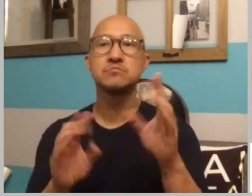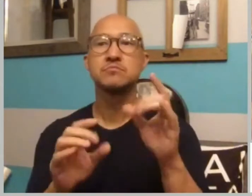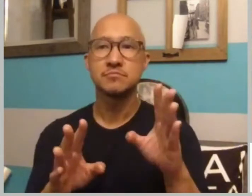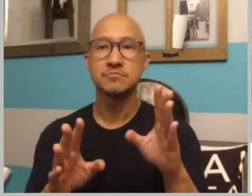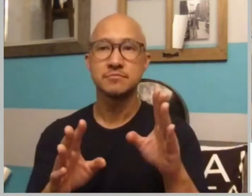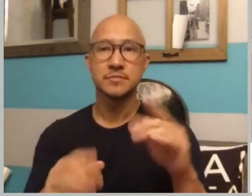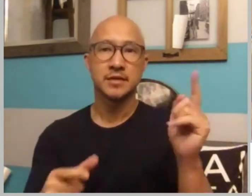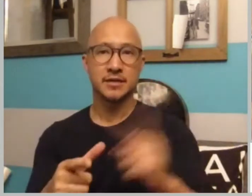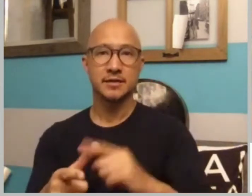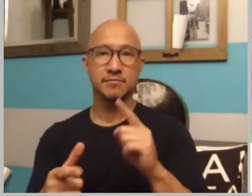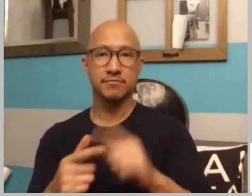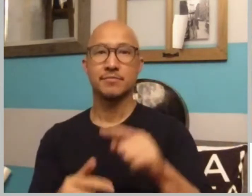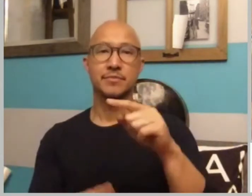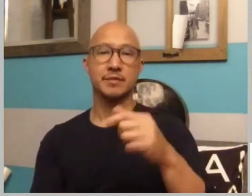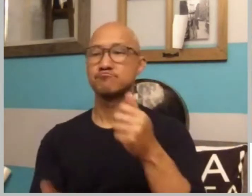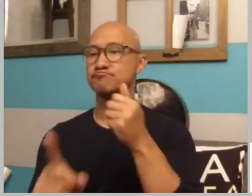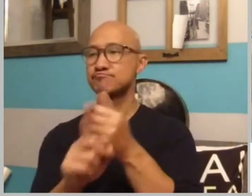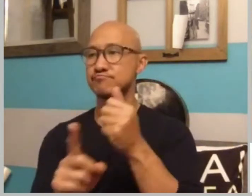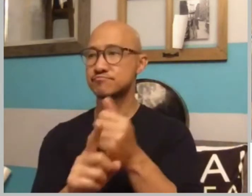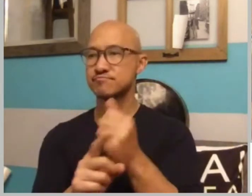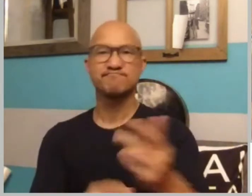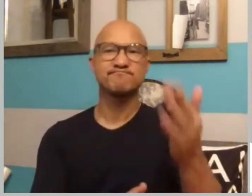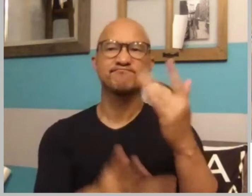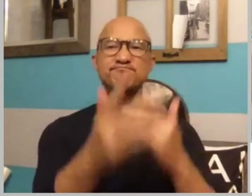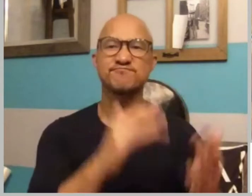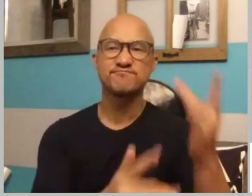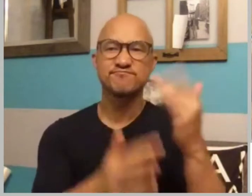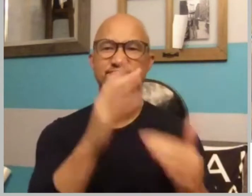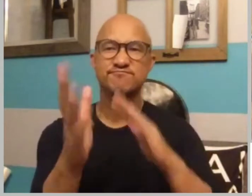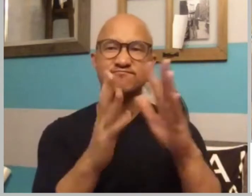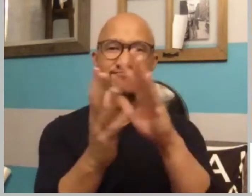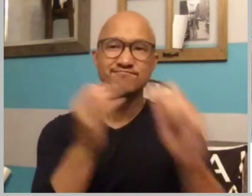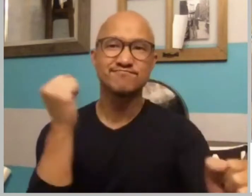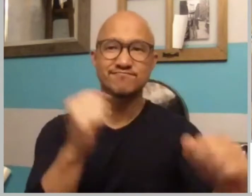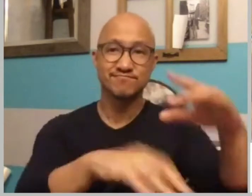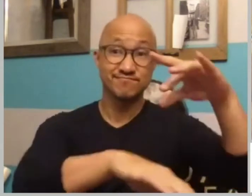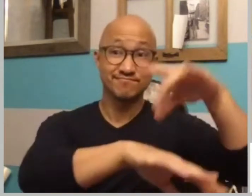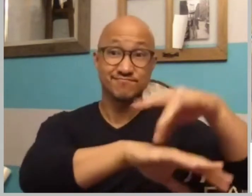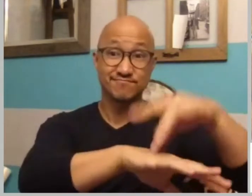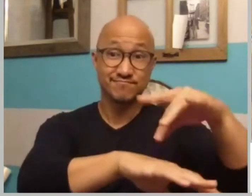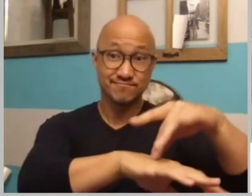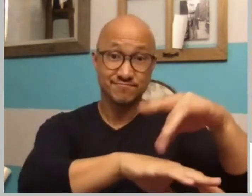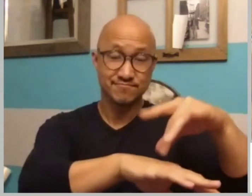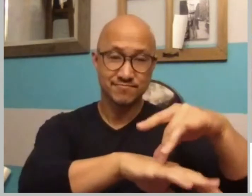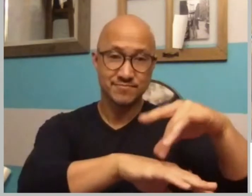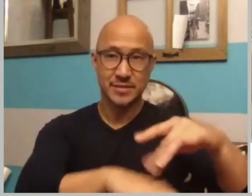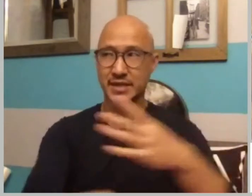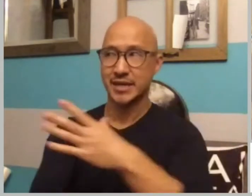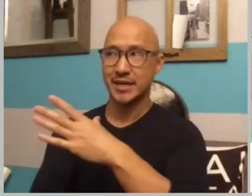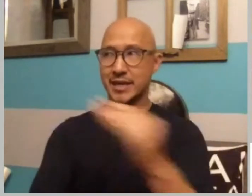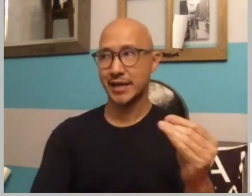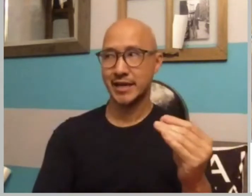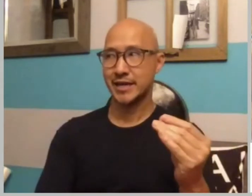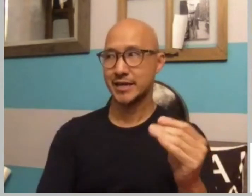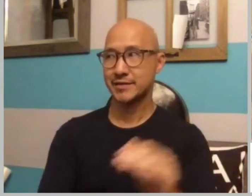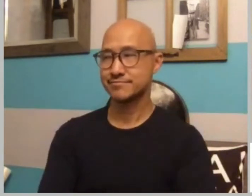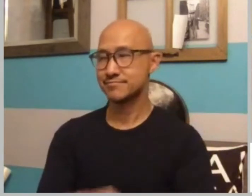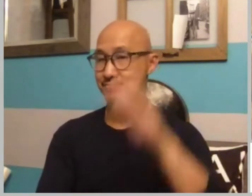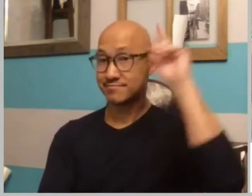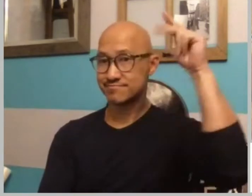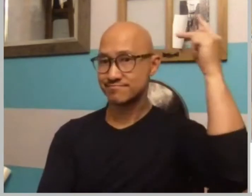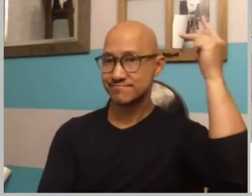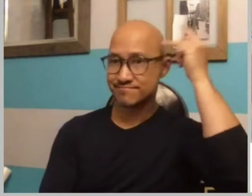it. And so one of the things that he did to deflect his criticism was he blamed the community of